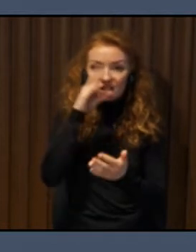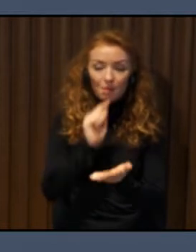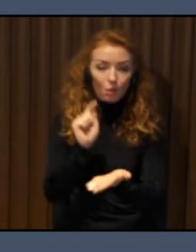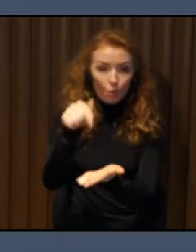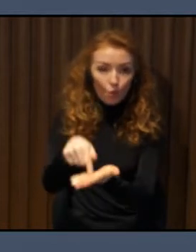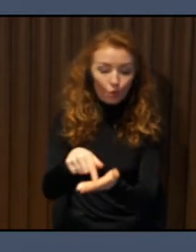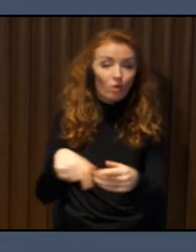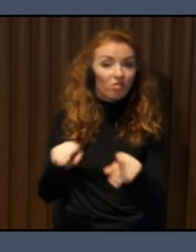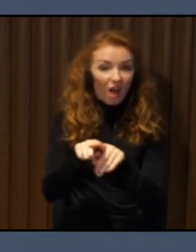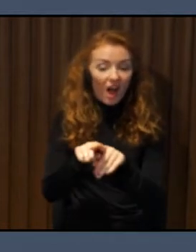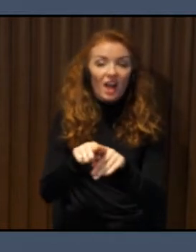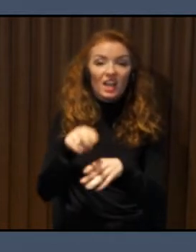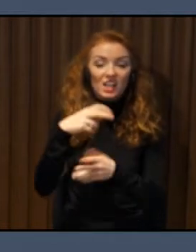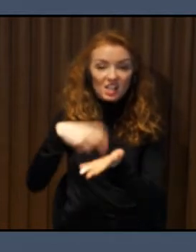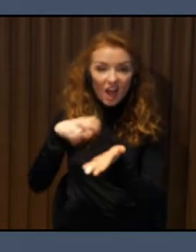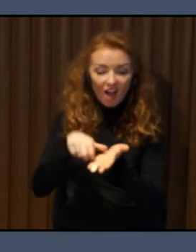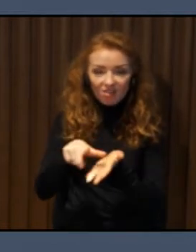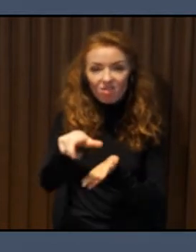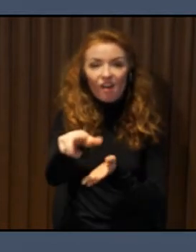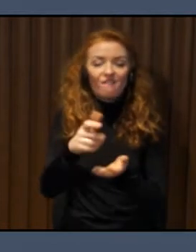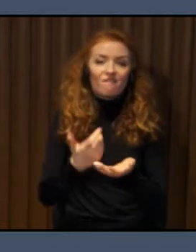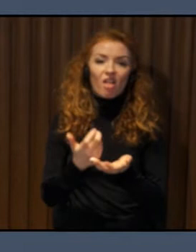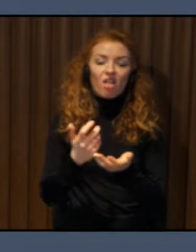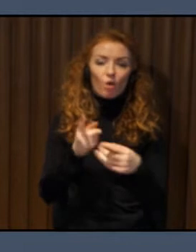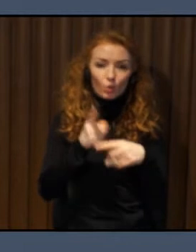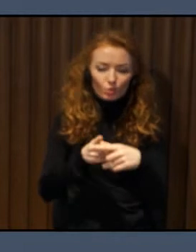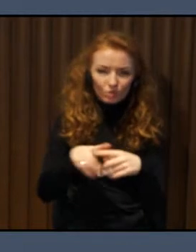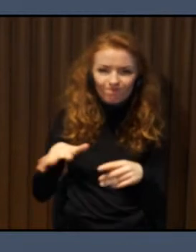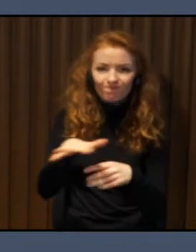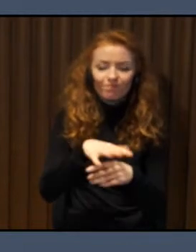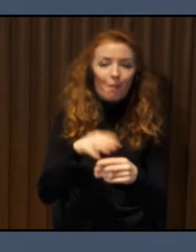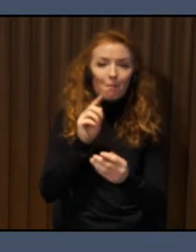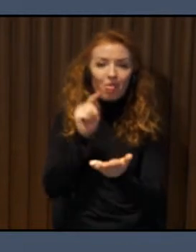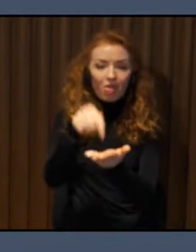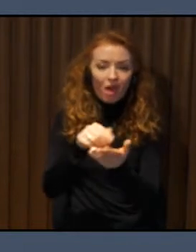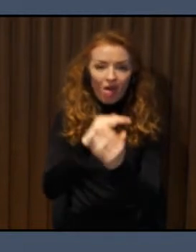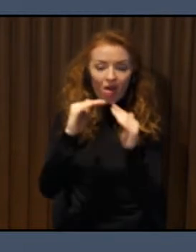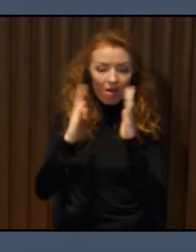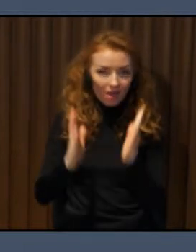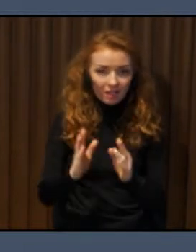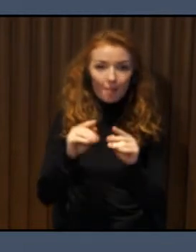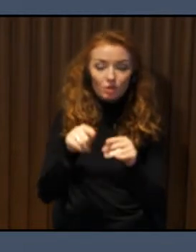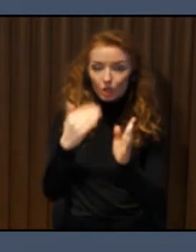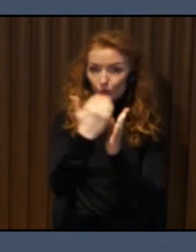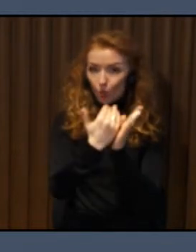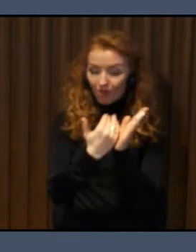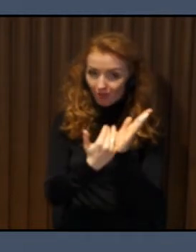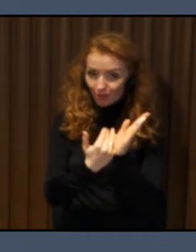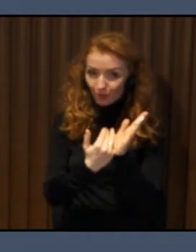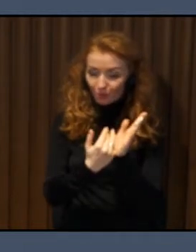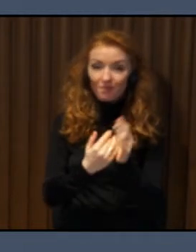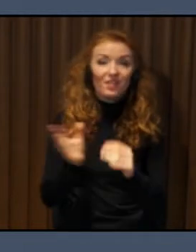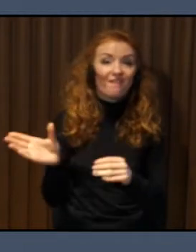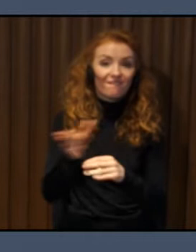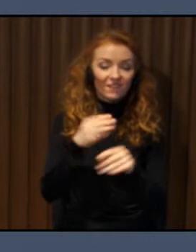and the entrance of the buildings and all the guiding lines and going through the spaces is the real problem.